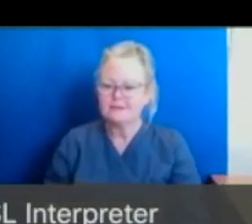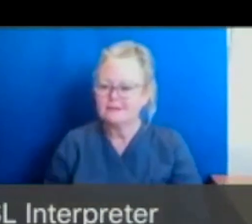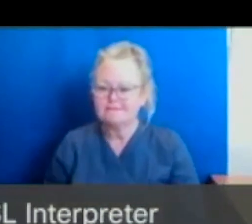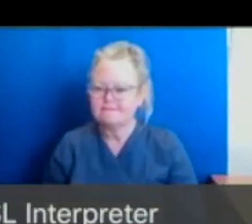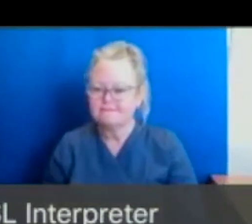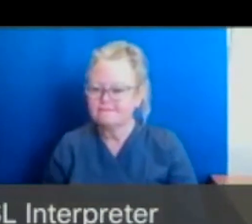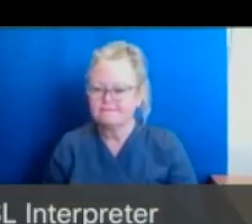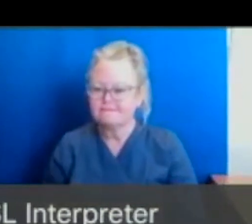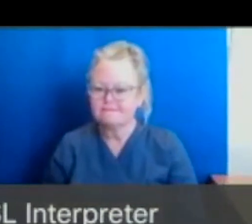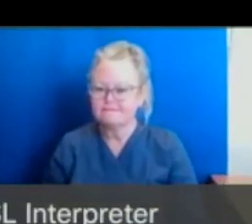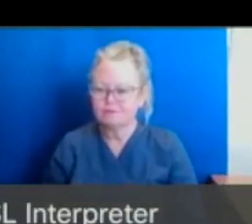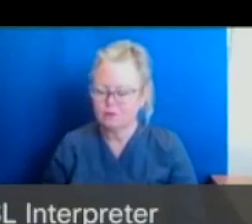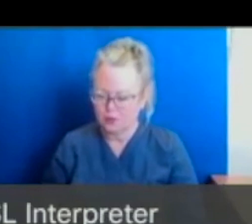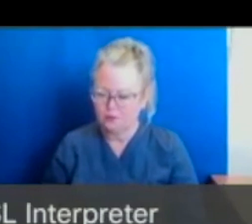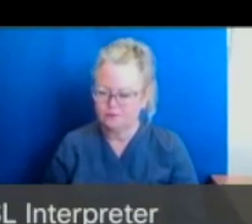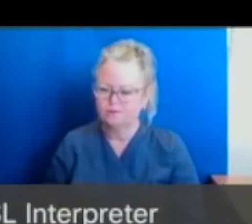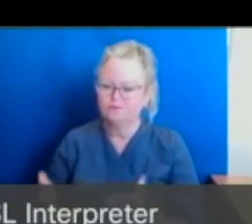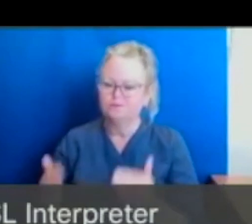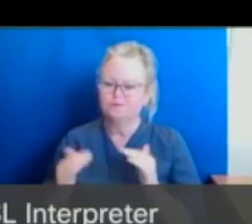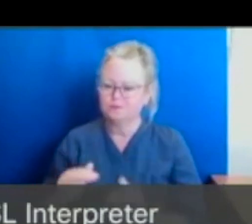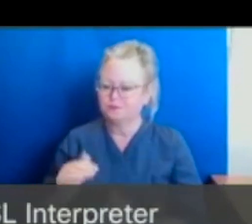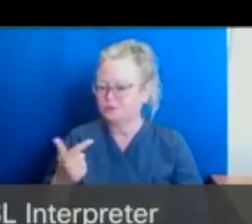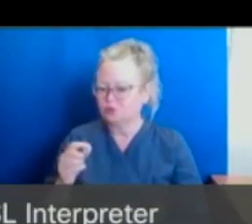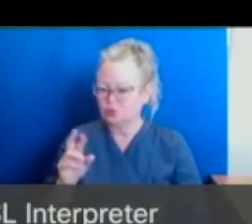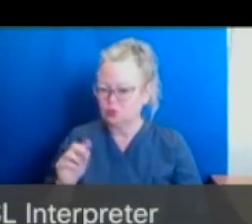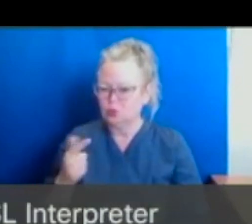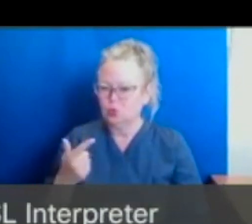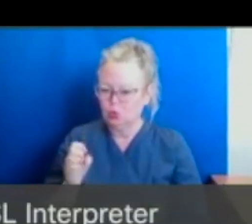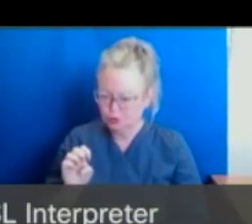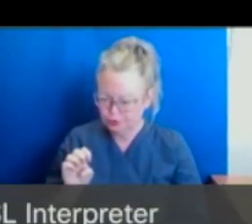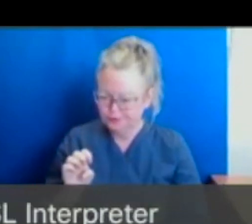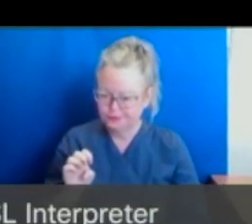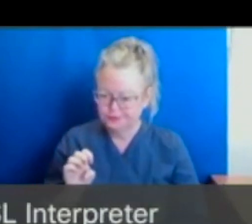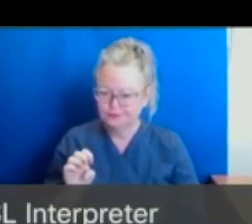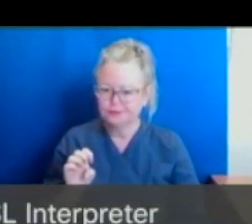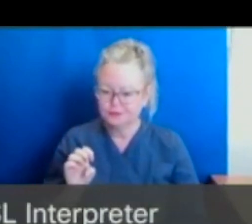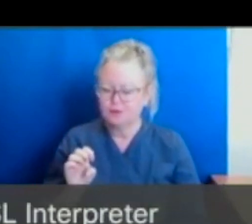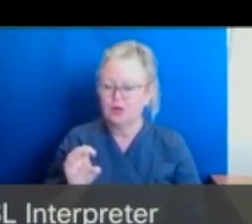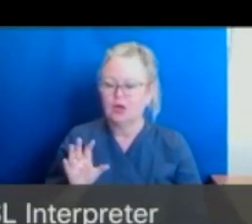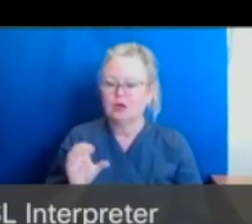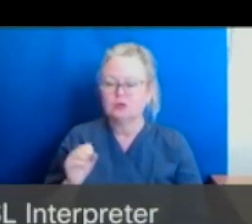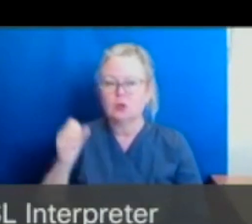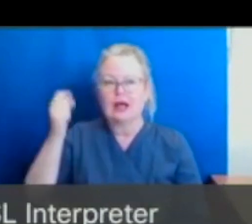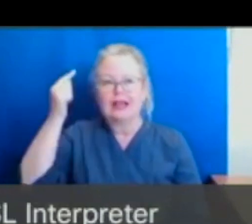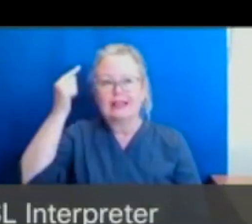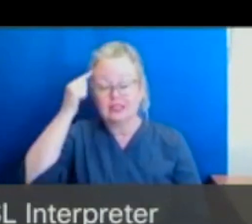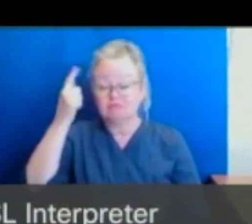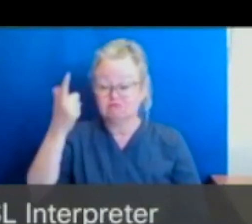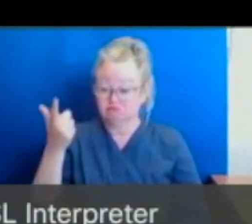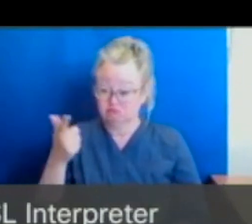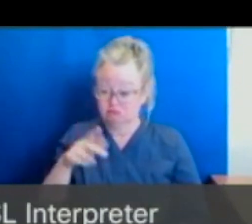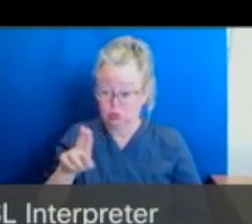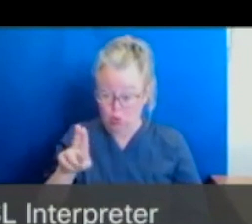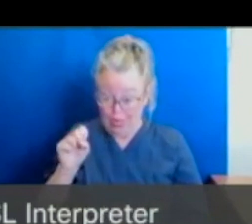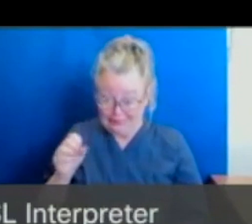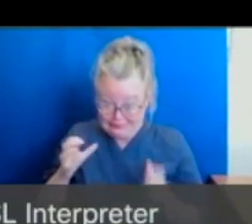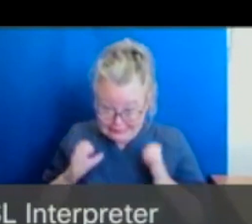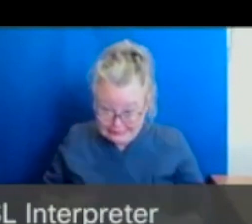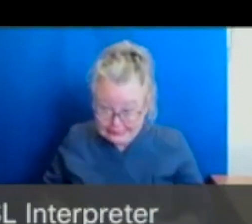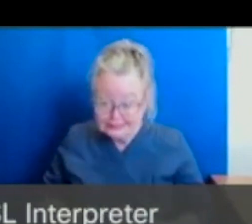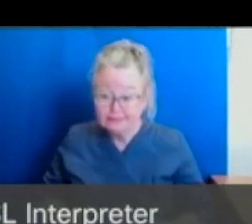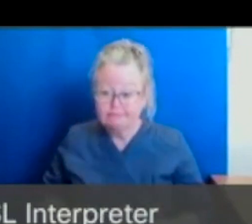One question that's come up also, James, looking at issues around citizenship, for